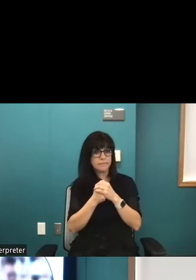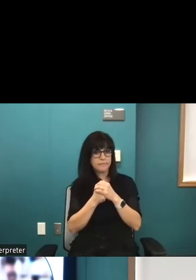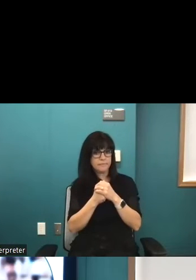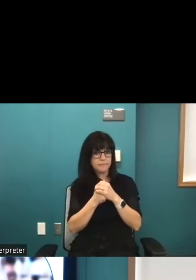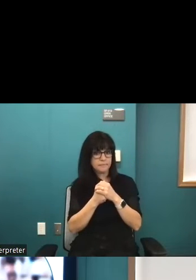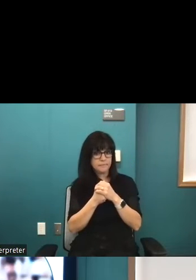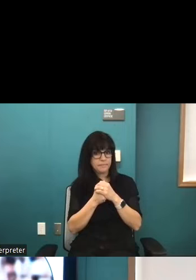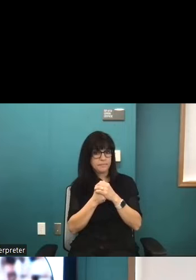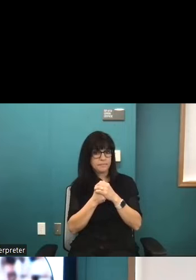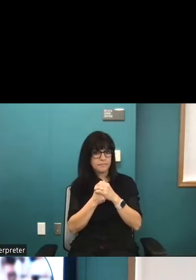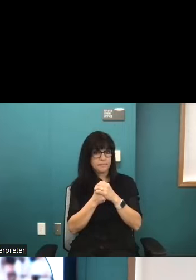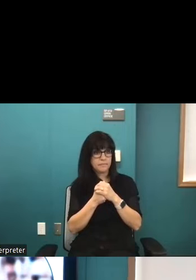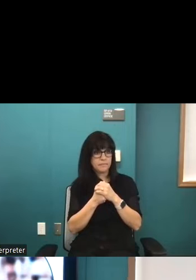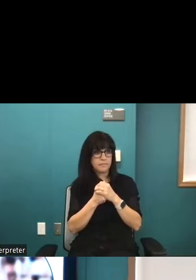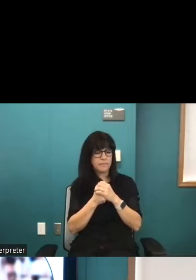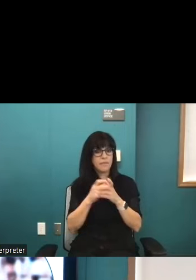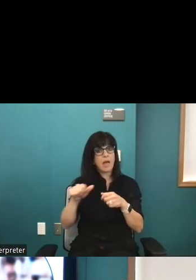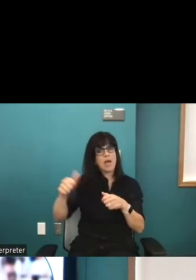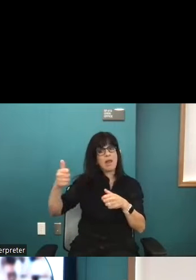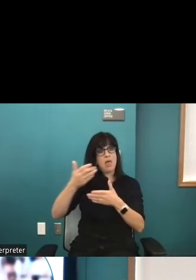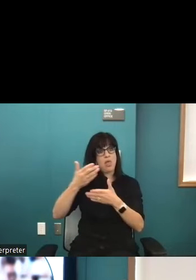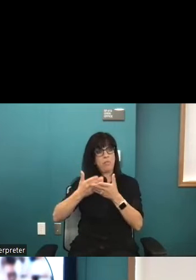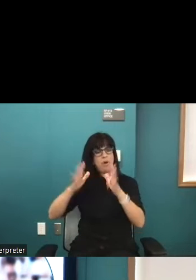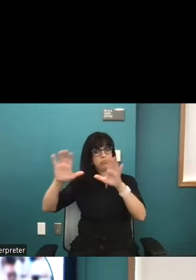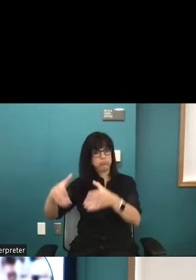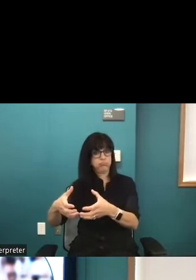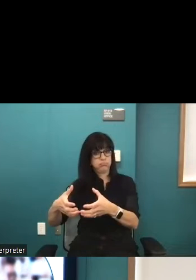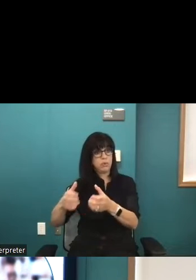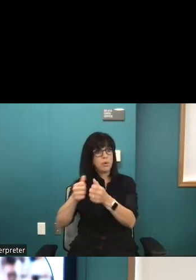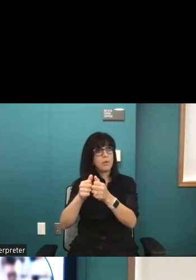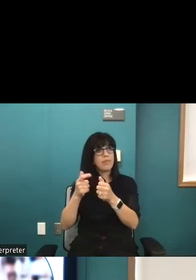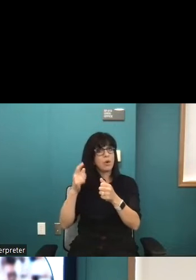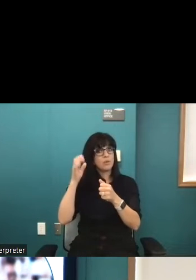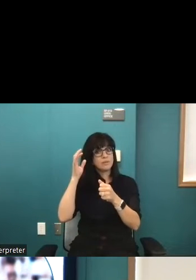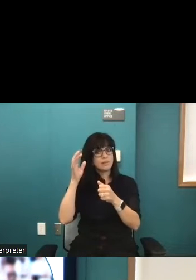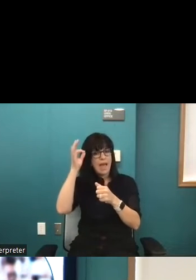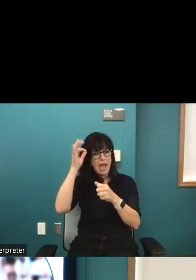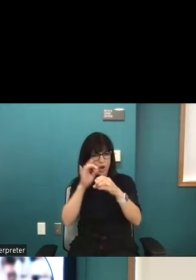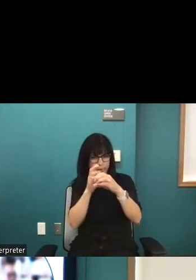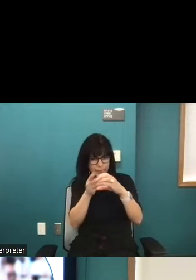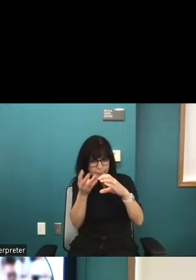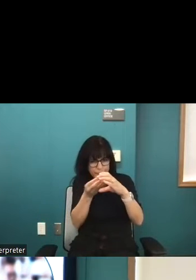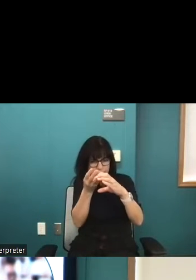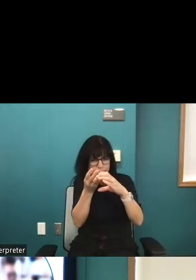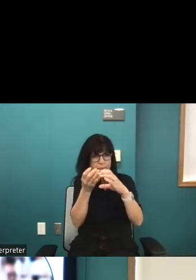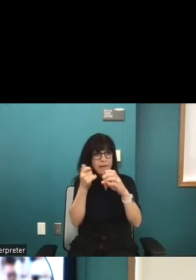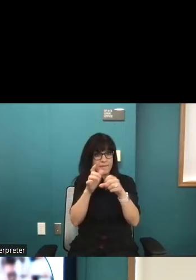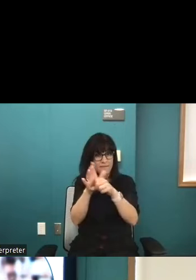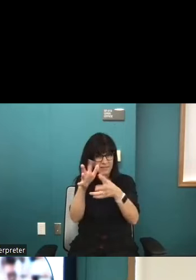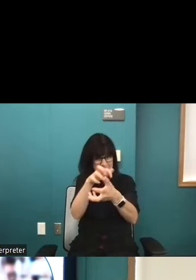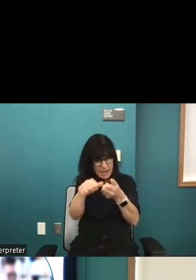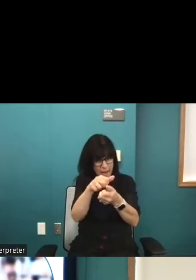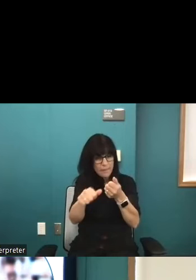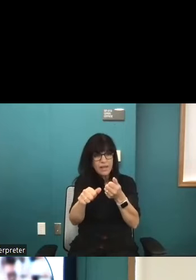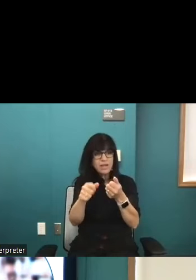again? But then there's another part of the population who, with those hair cells, if there's enough damage within those hair